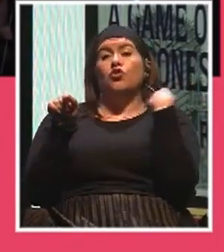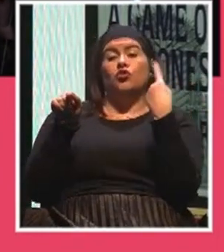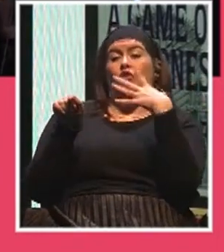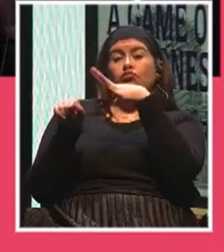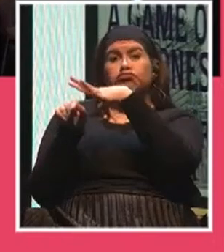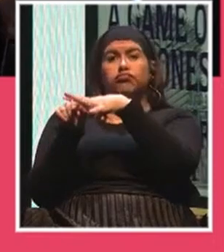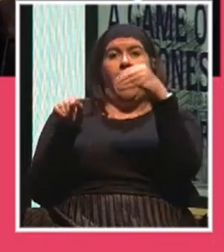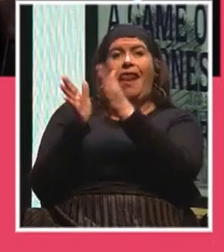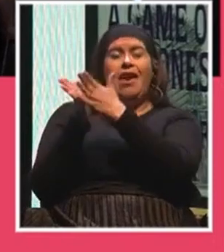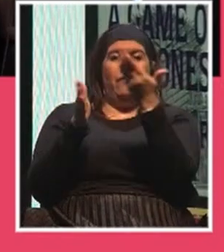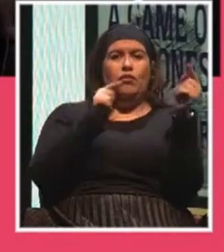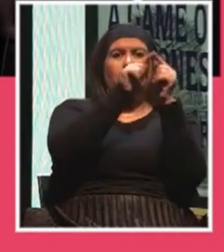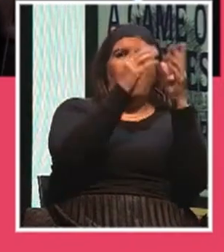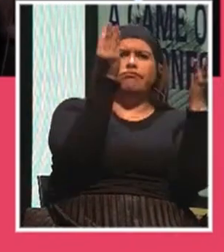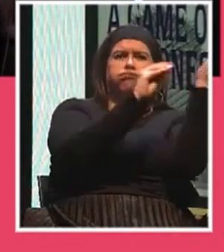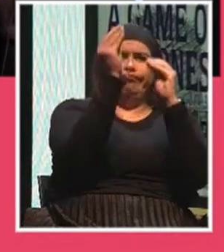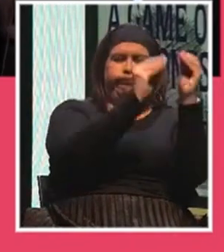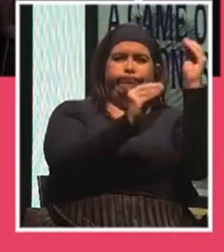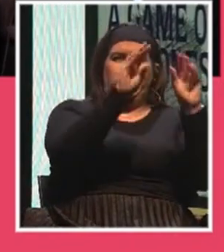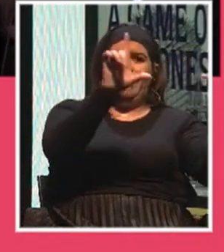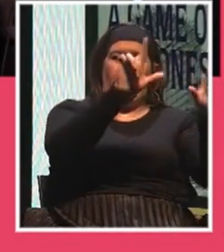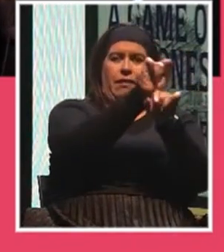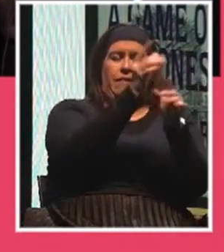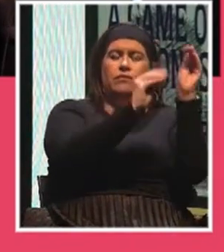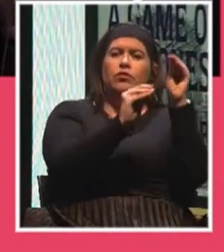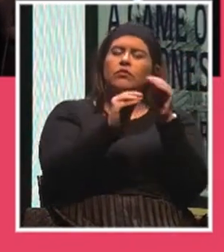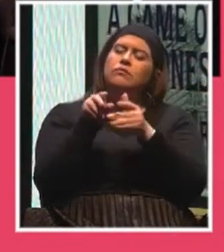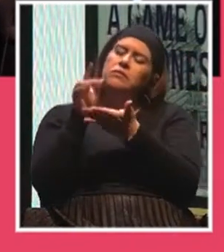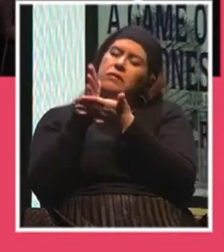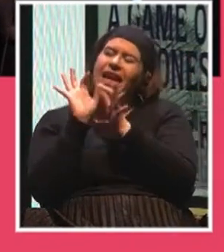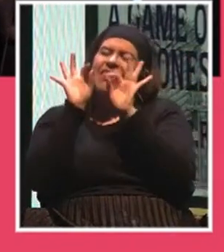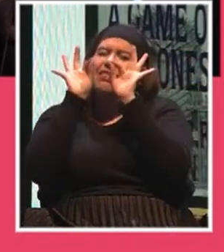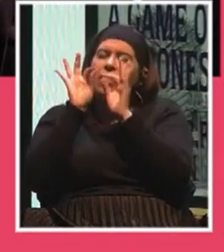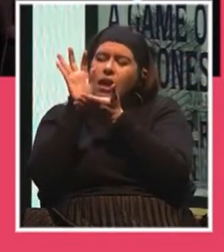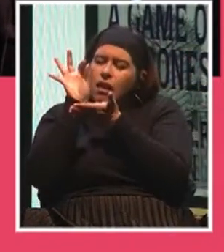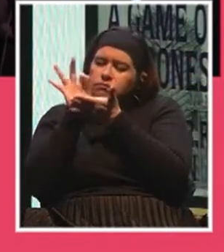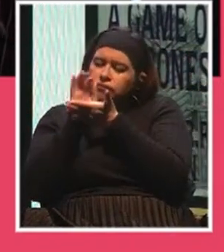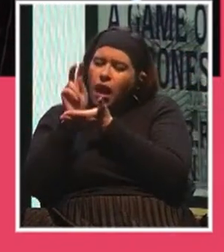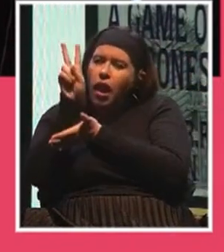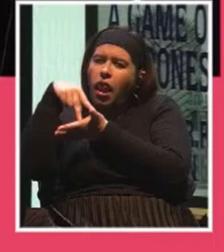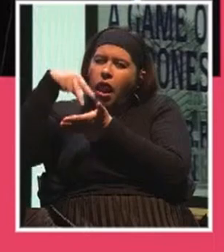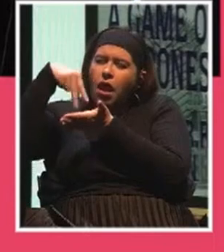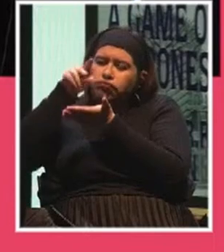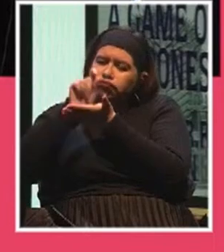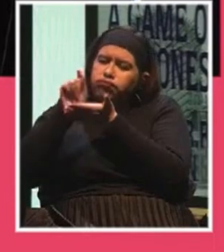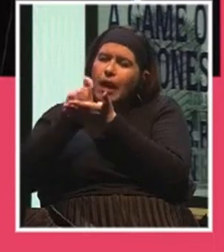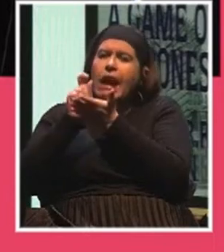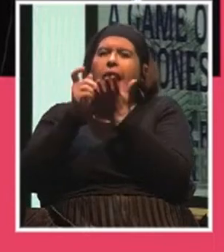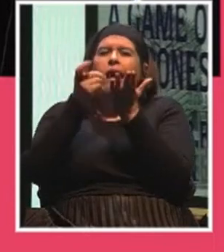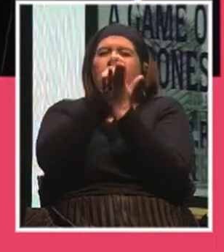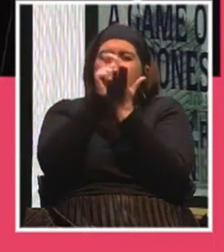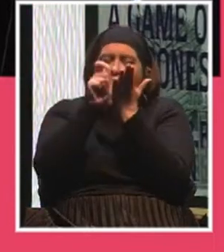deep into all of the programming. And so we would read the scripts pretty much just after the scripts